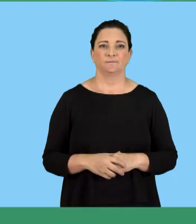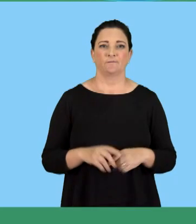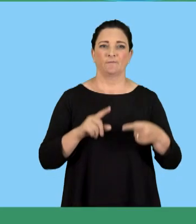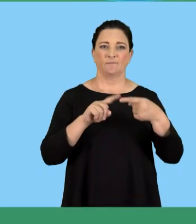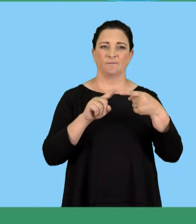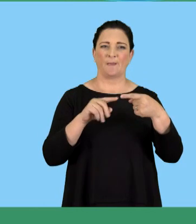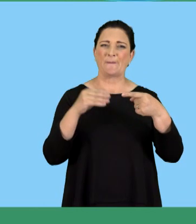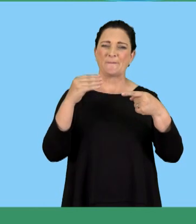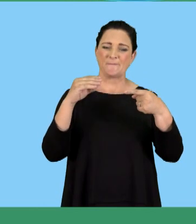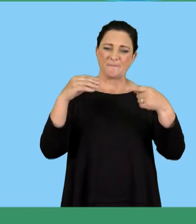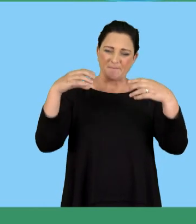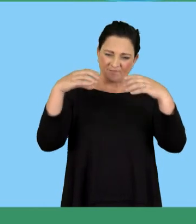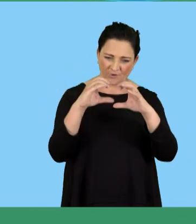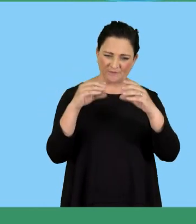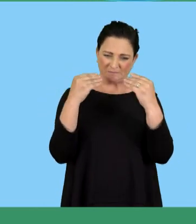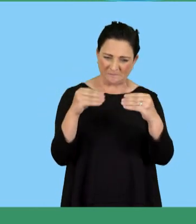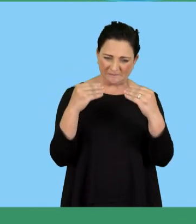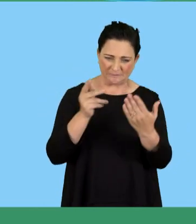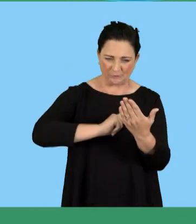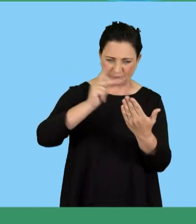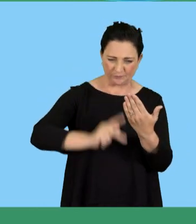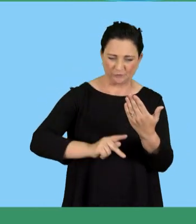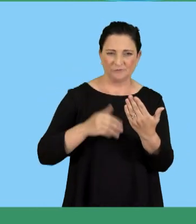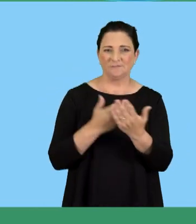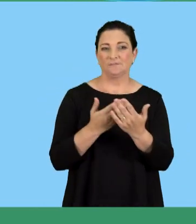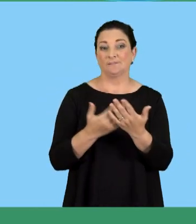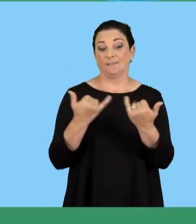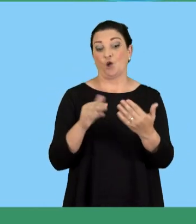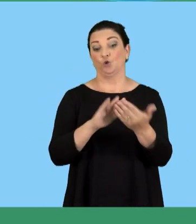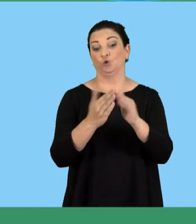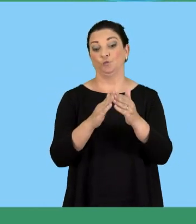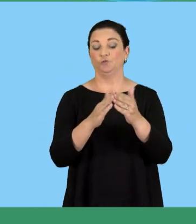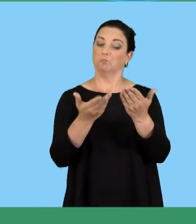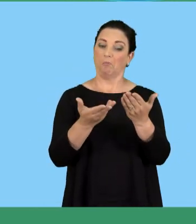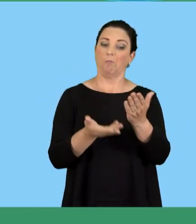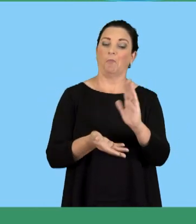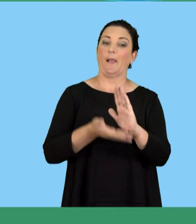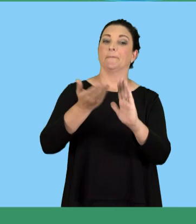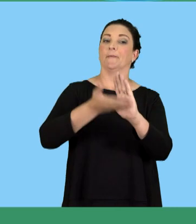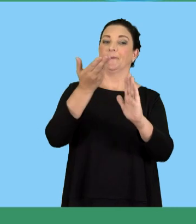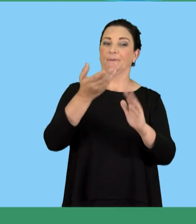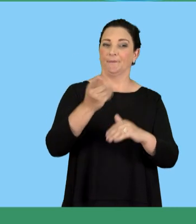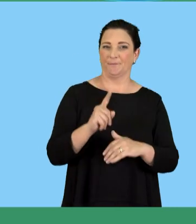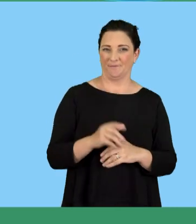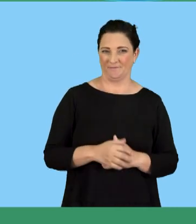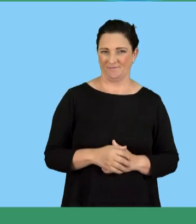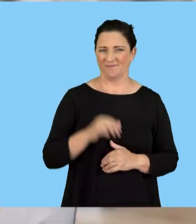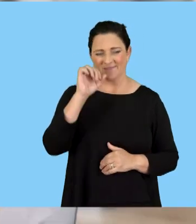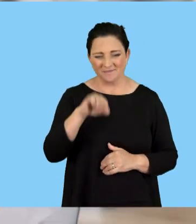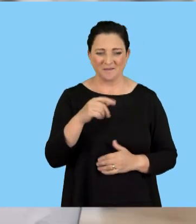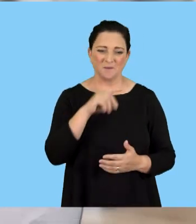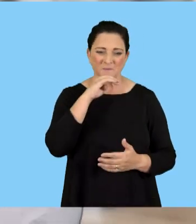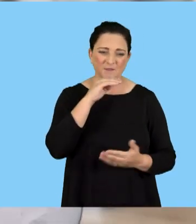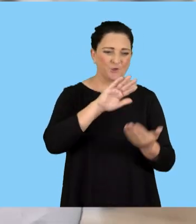business projects that can contribute towards the community. Obviously, these projects will be